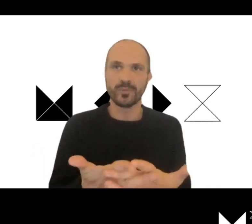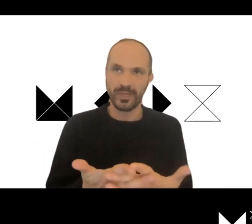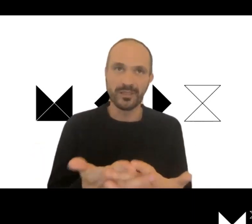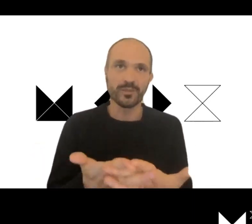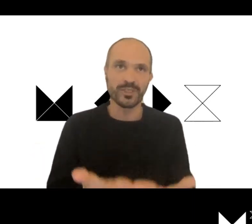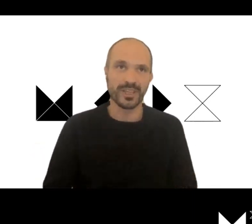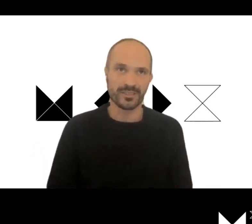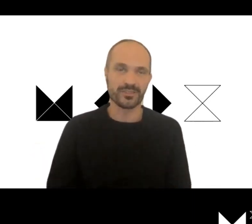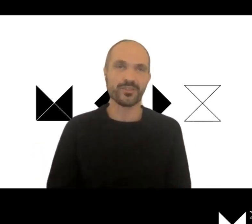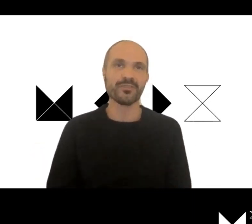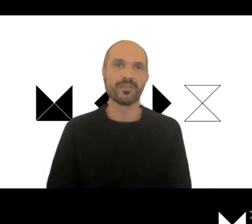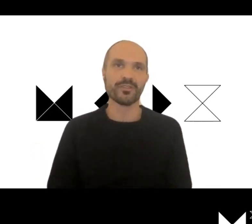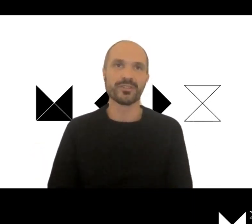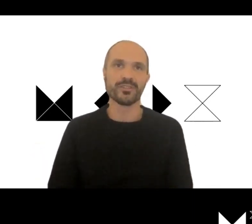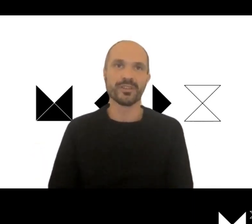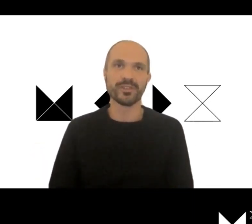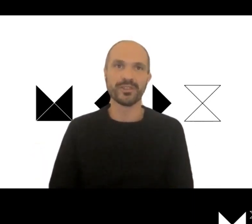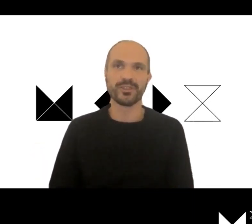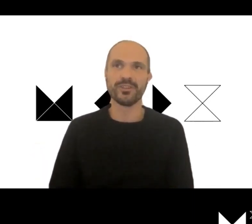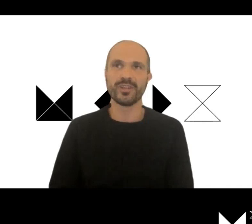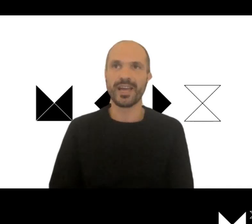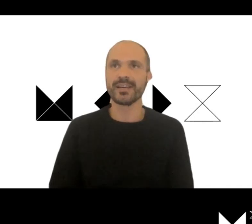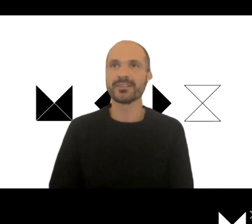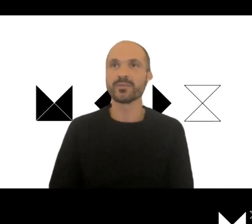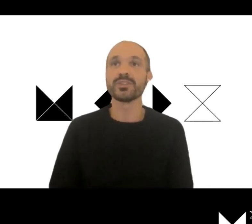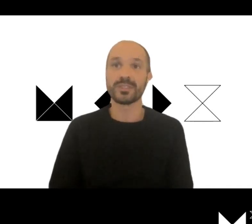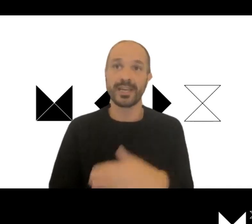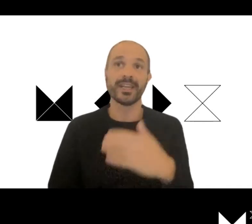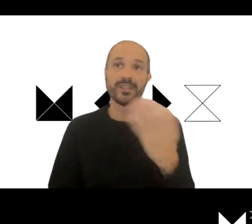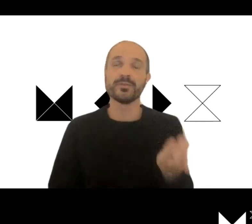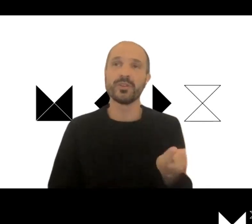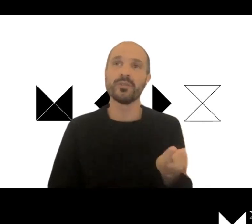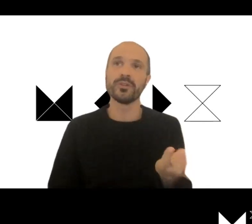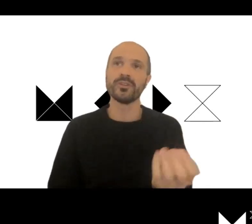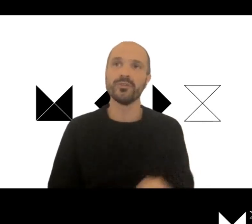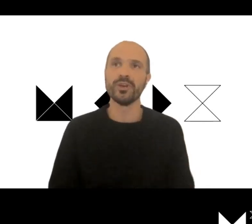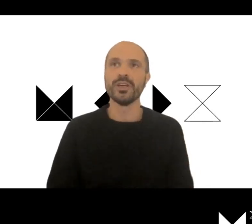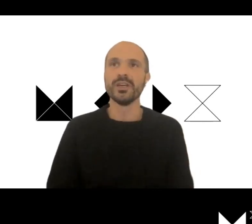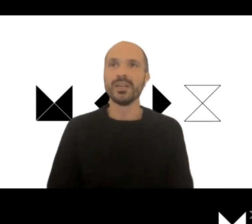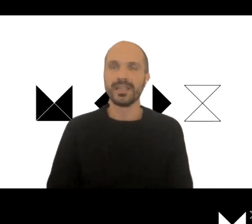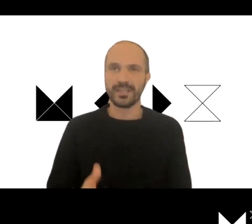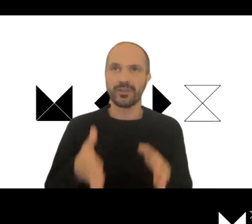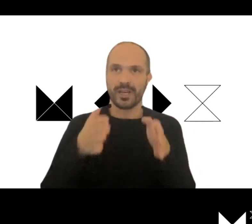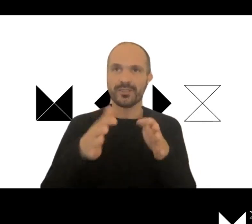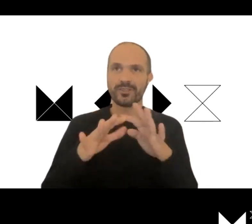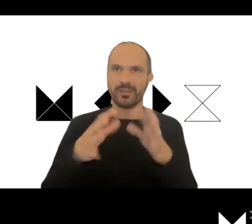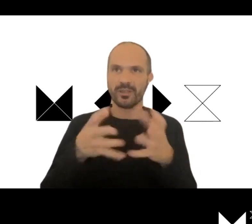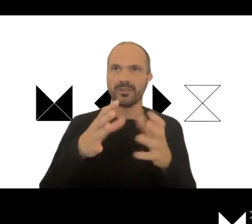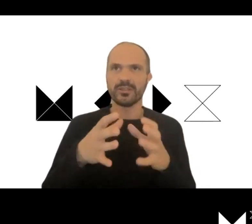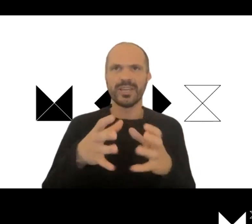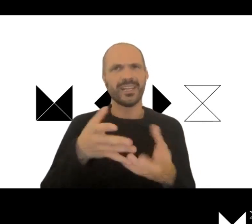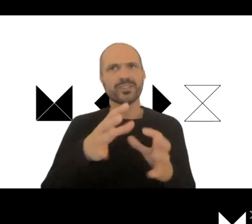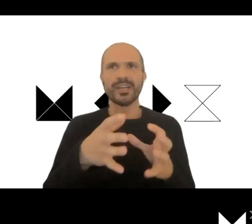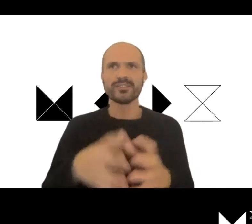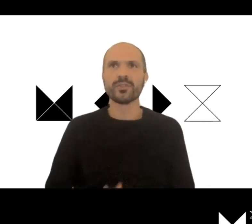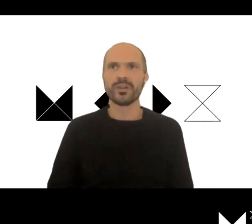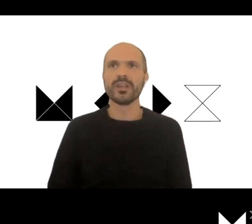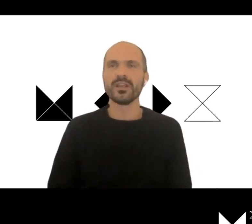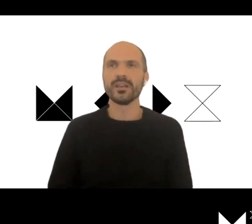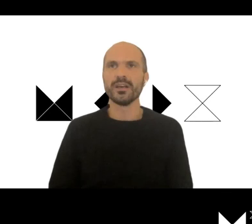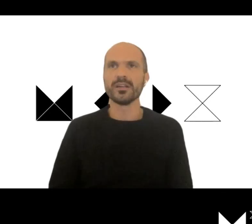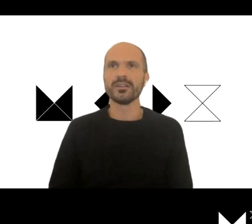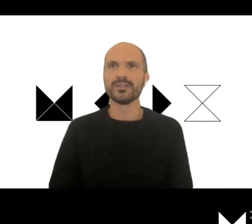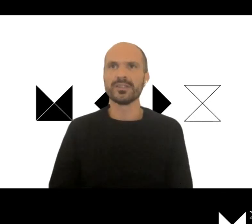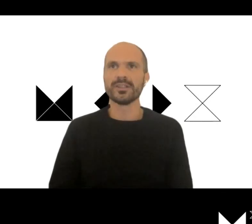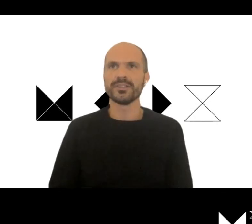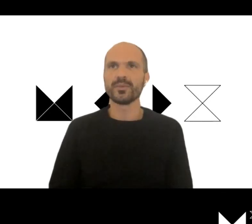place like Sweden, which has a strong forestry tradition, has, which is that, and something you alluded to, in that your the